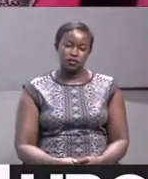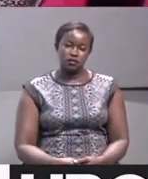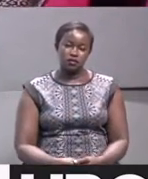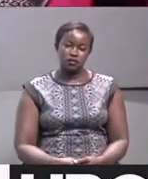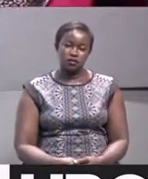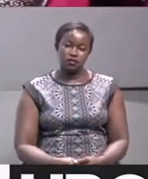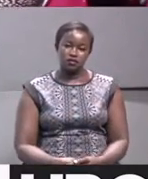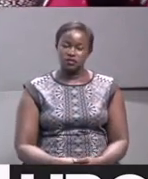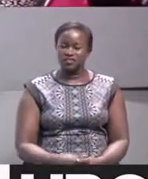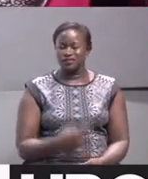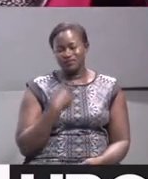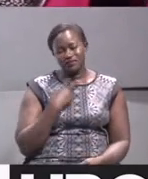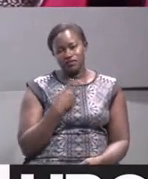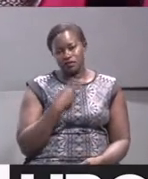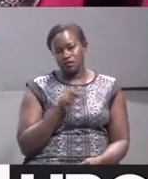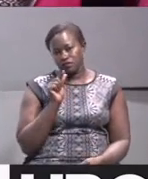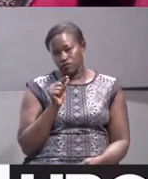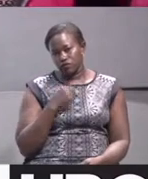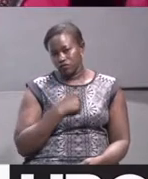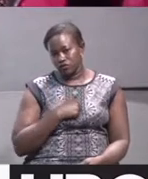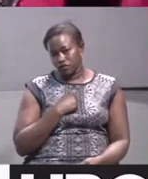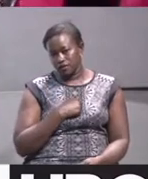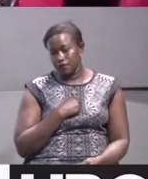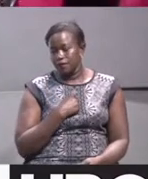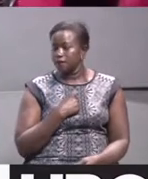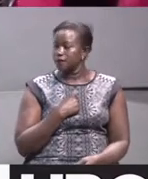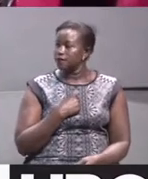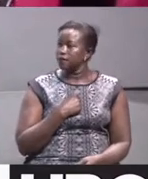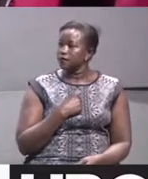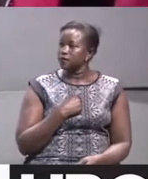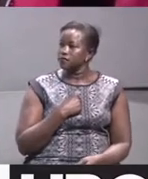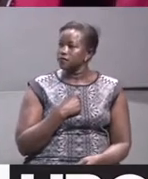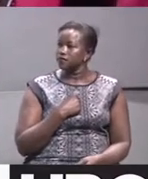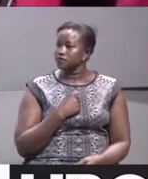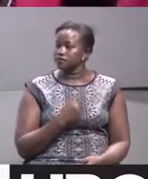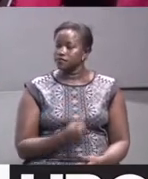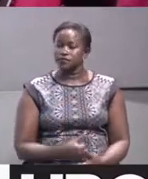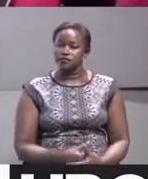And environment, for environment, it's disposing it,